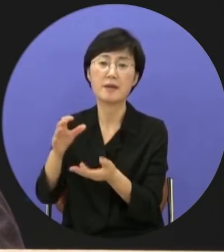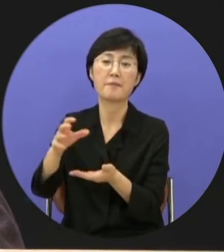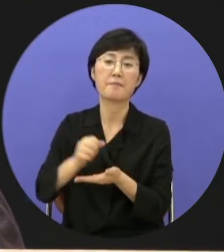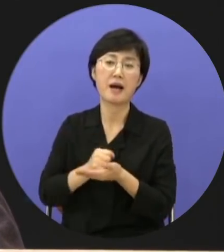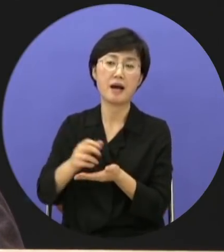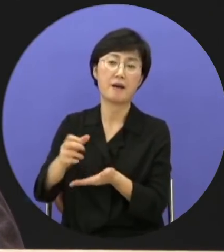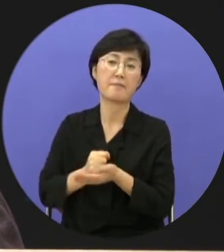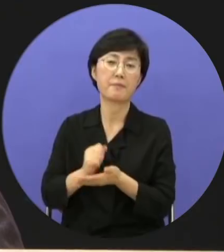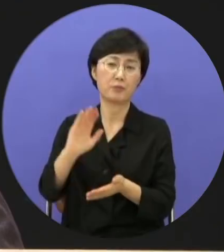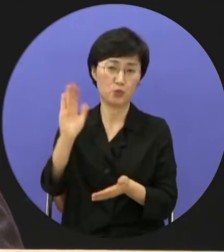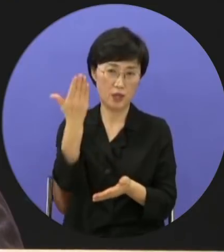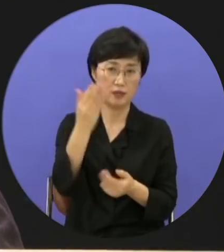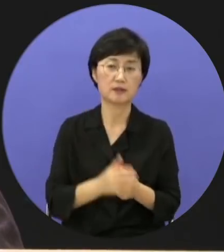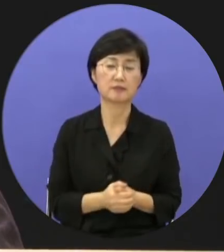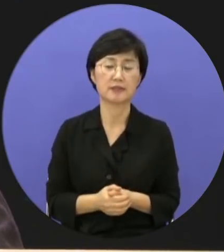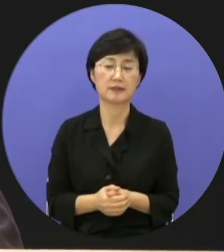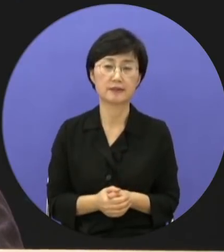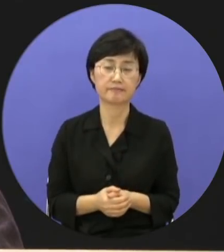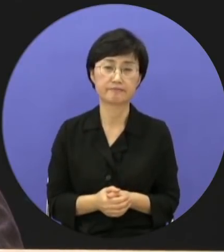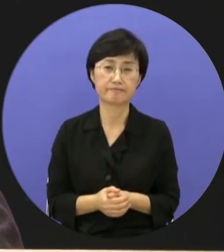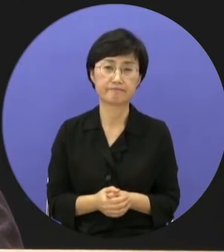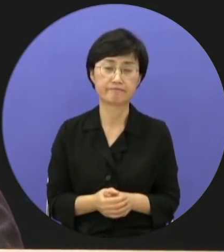walk of faith.